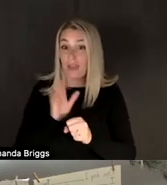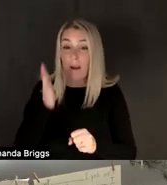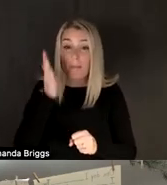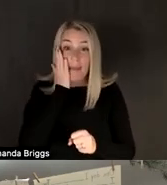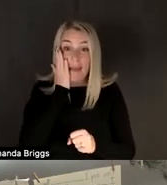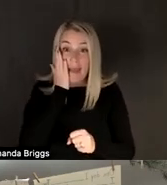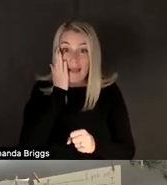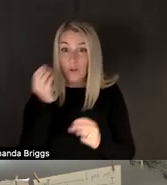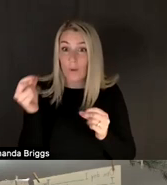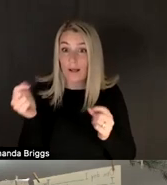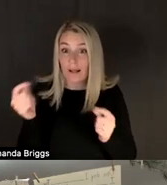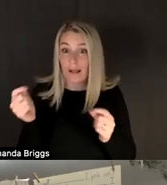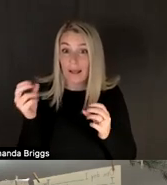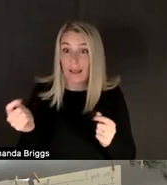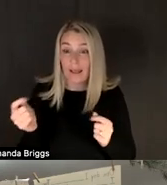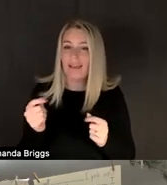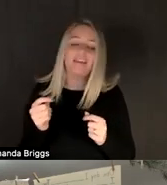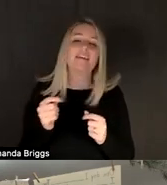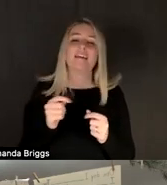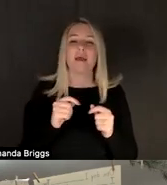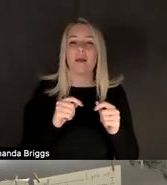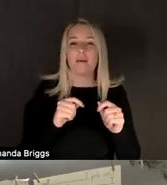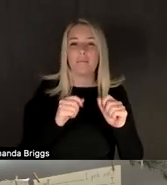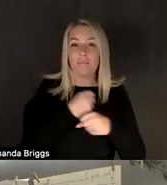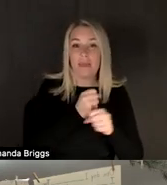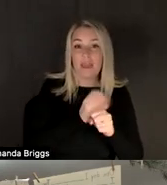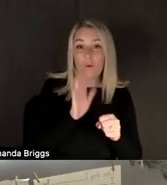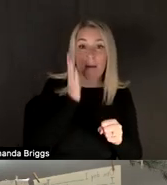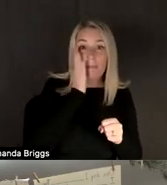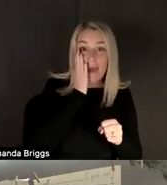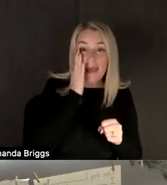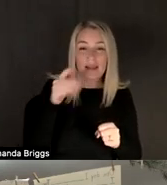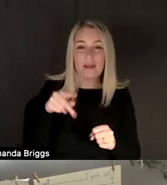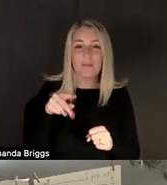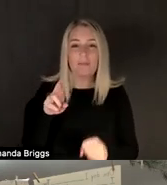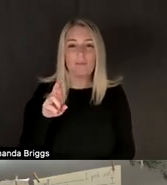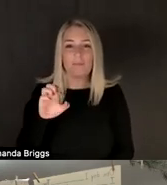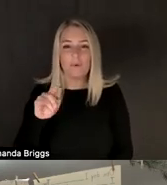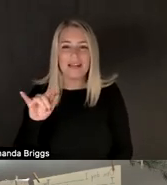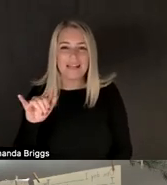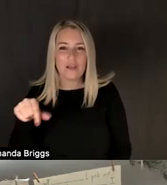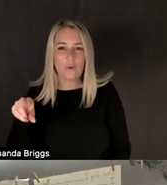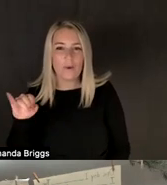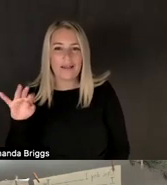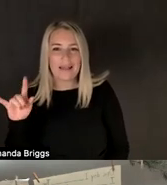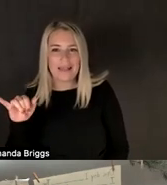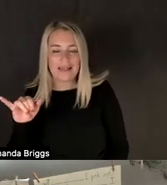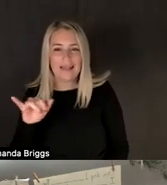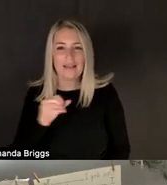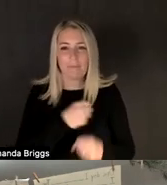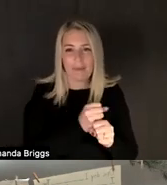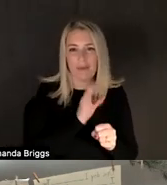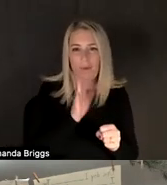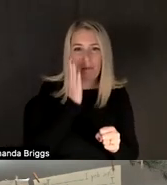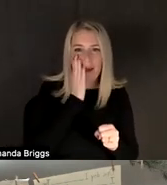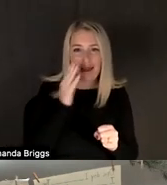got a P and a Q. Make your bed pretty quickly. So a lot of them will use that. And as they're reading,